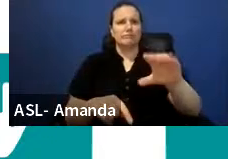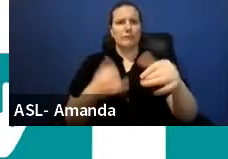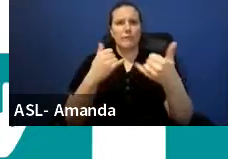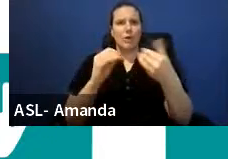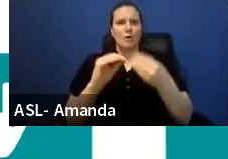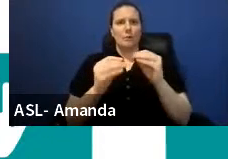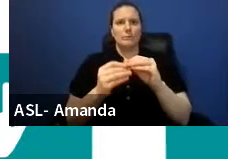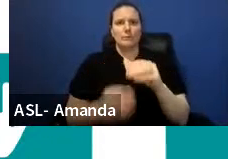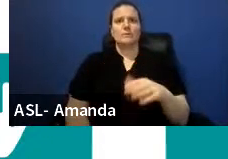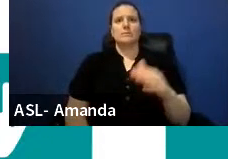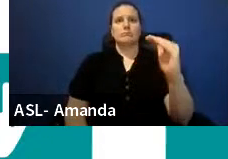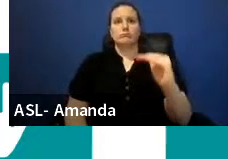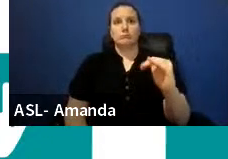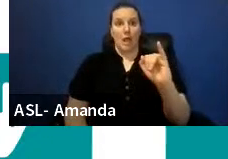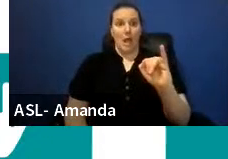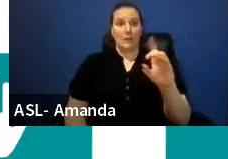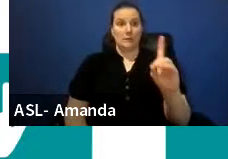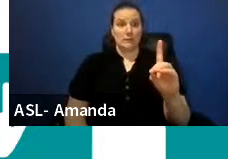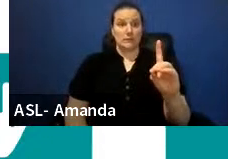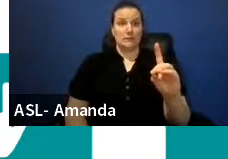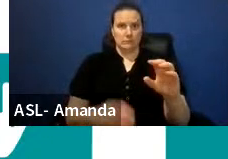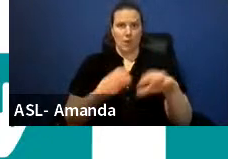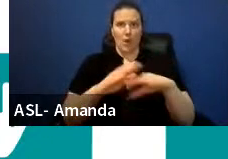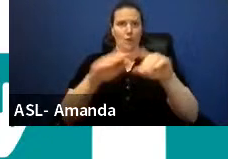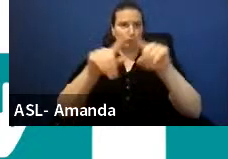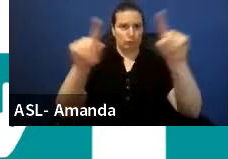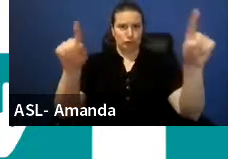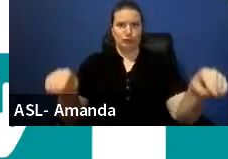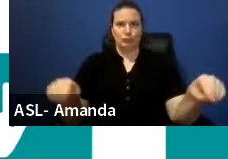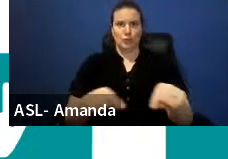1-646-931-3860. A meeting ID is